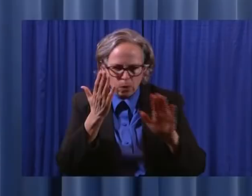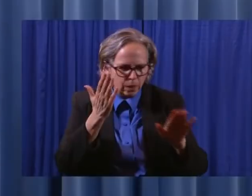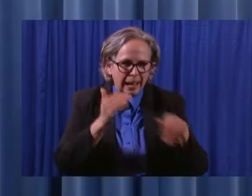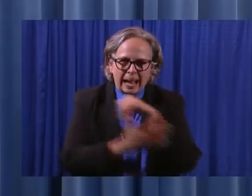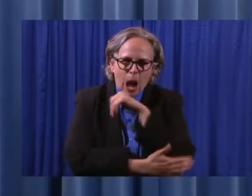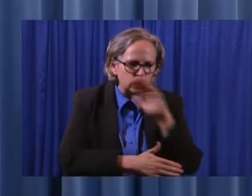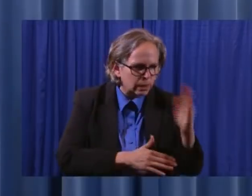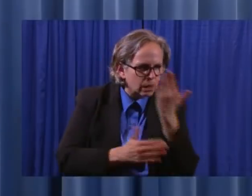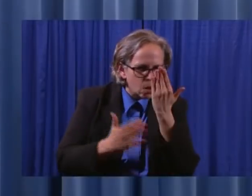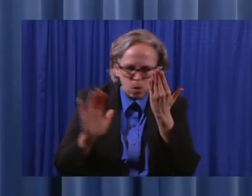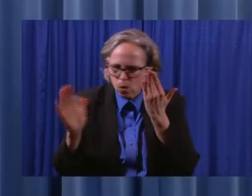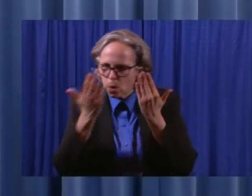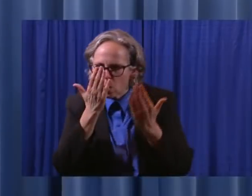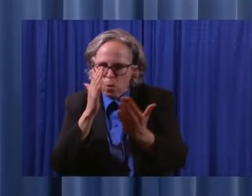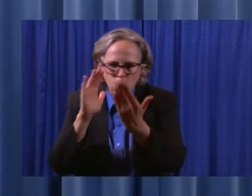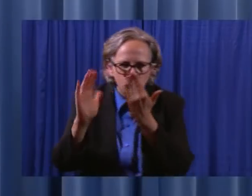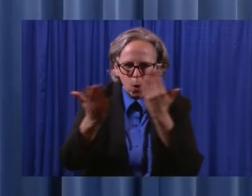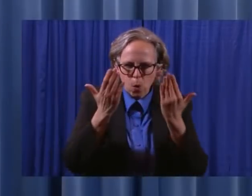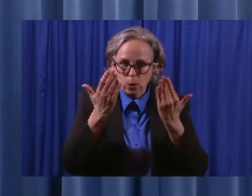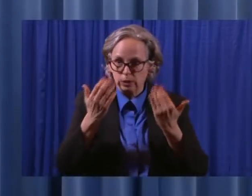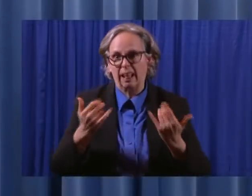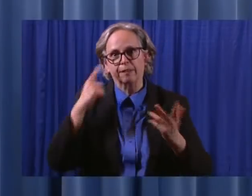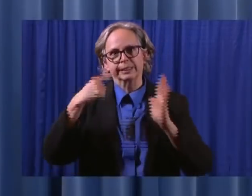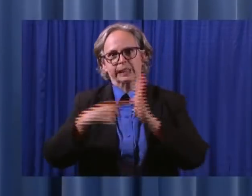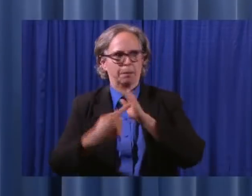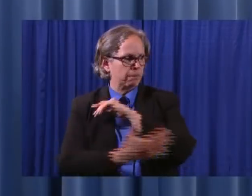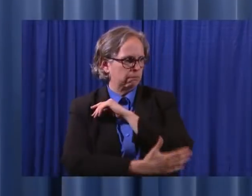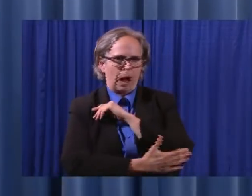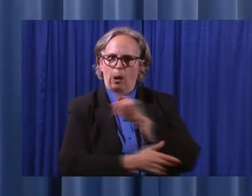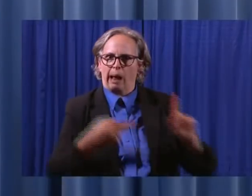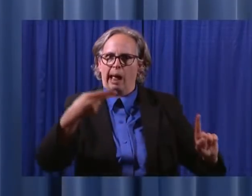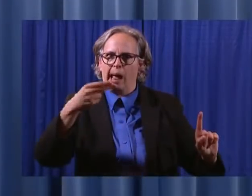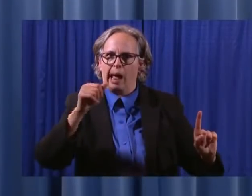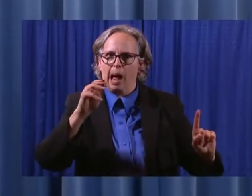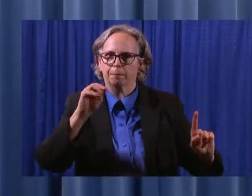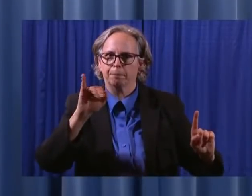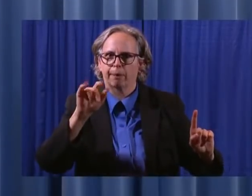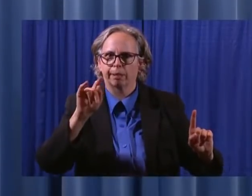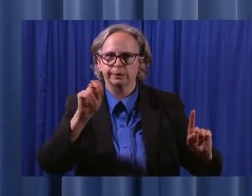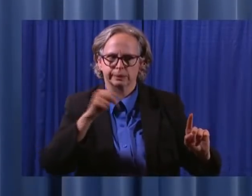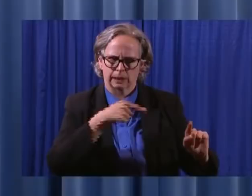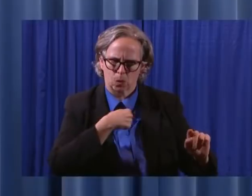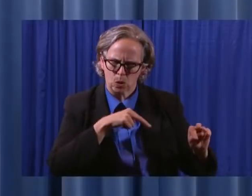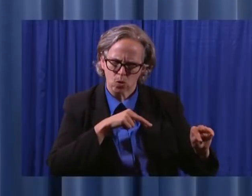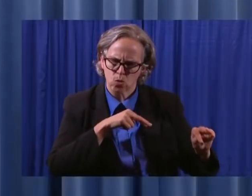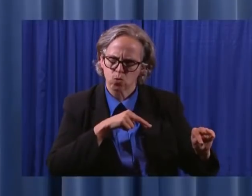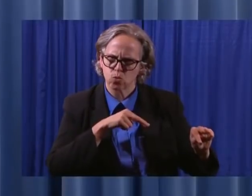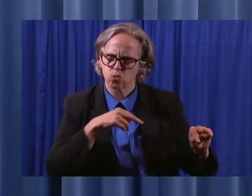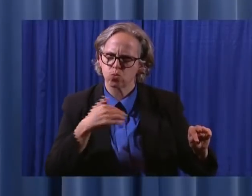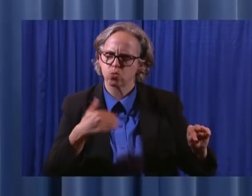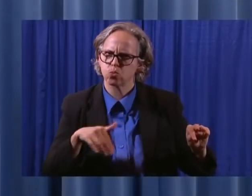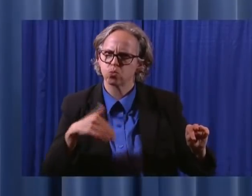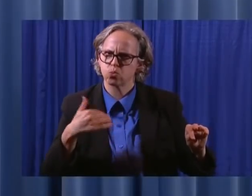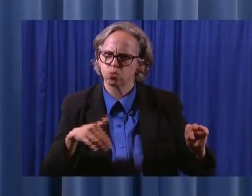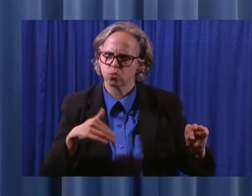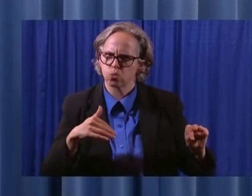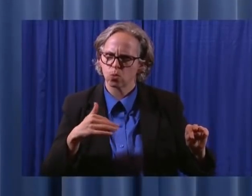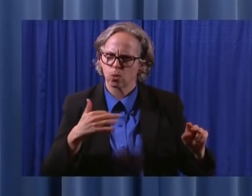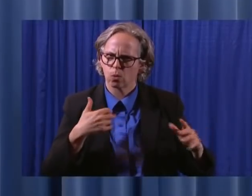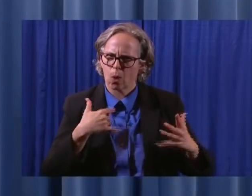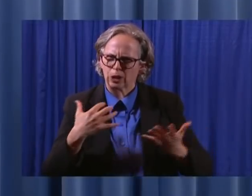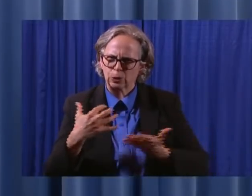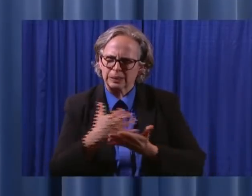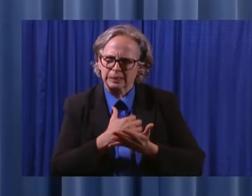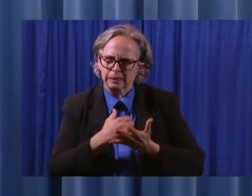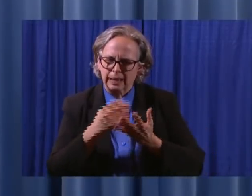focused on one county today, just focused on Hamilton County. But we're going to try to get every county the data that they have,